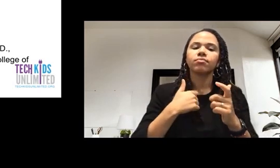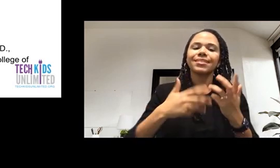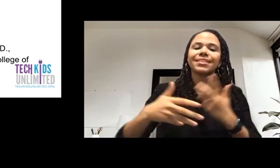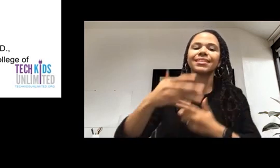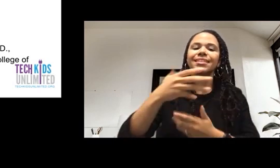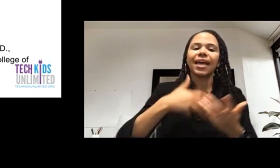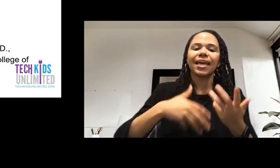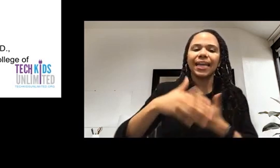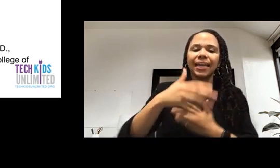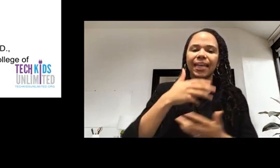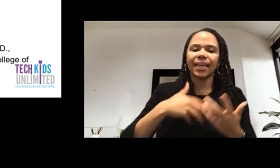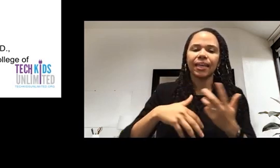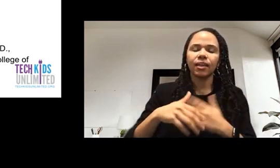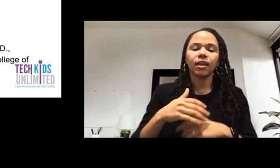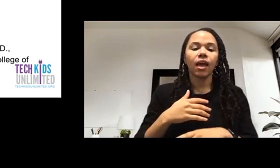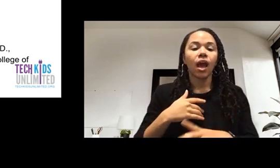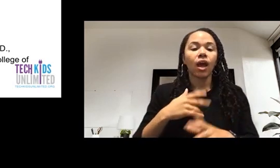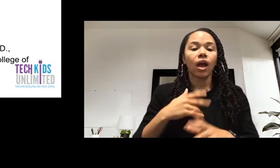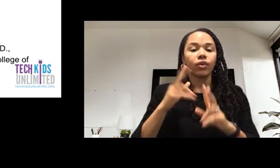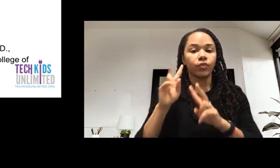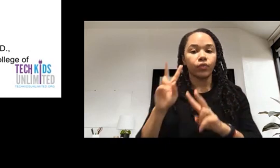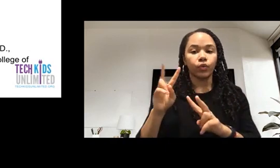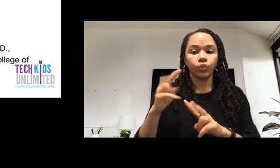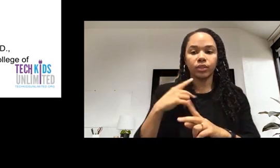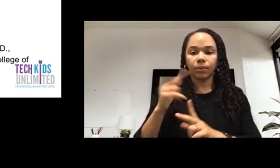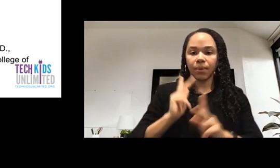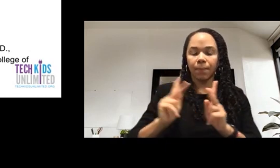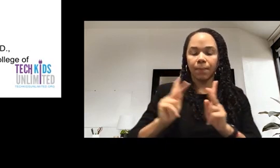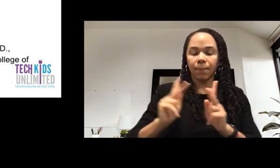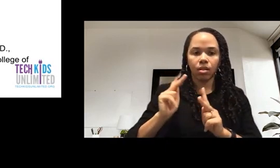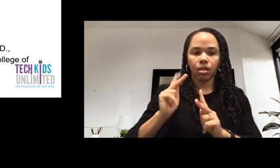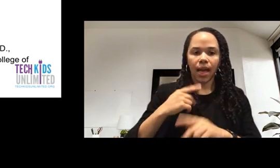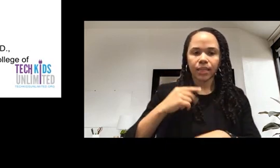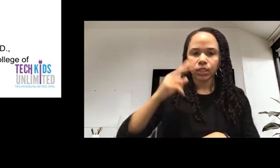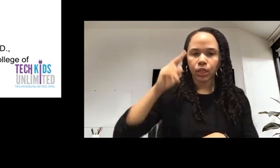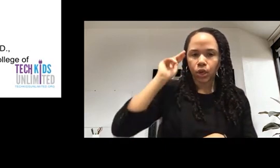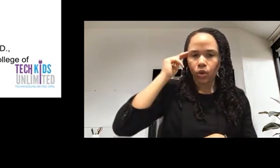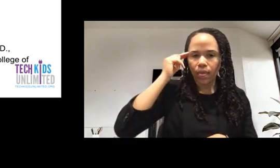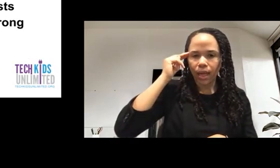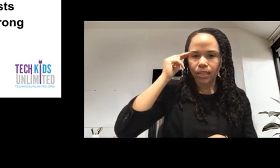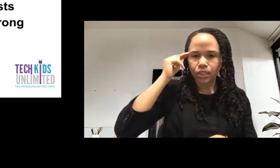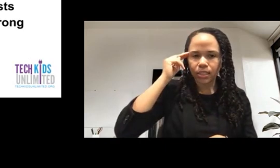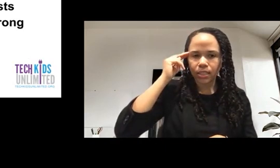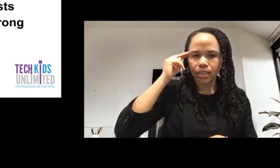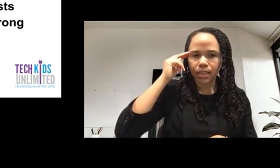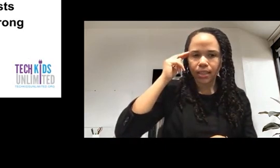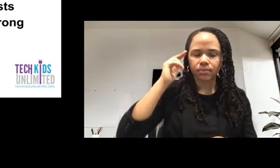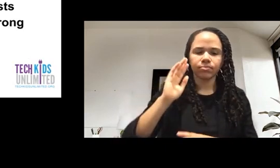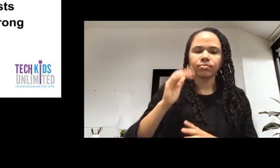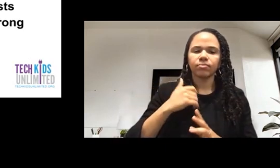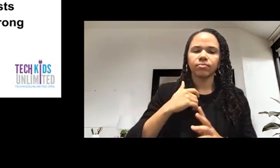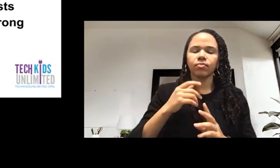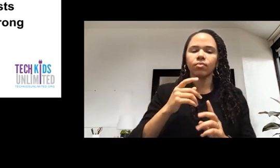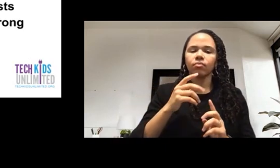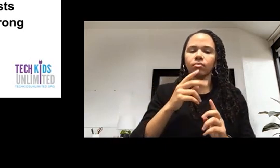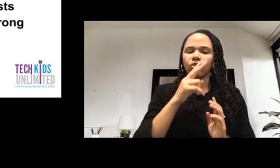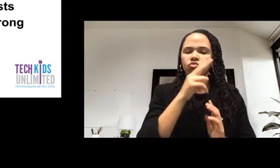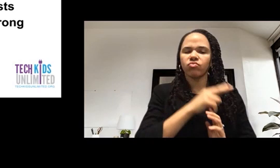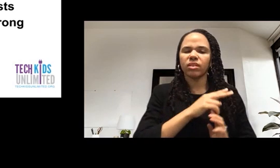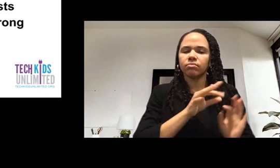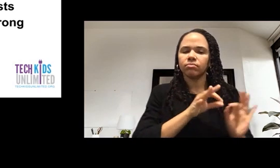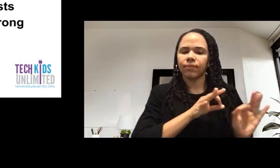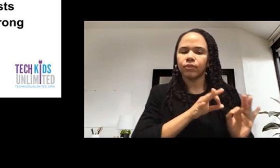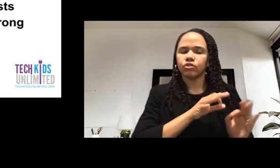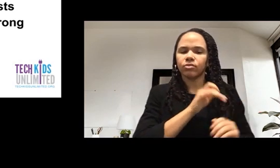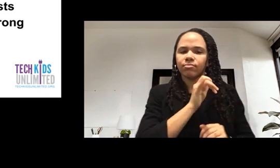all people as neurologically unique and deserving of the same rights. So we've seen this definition